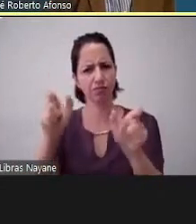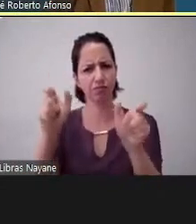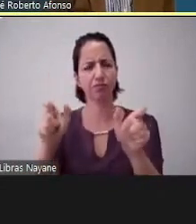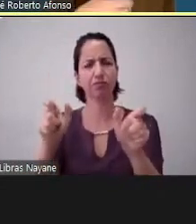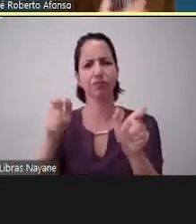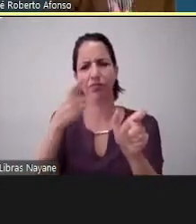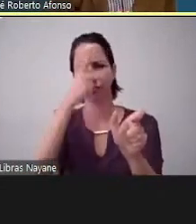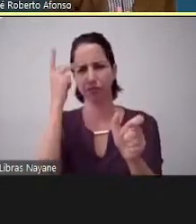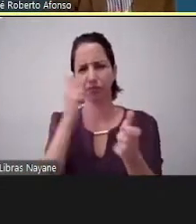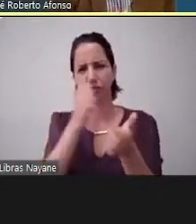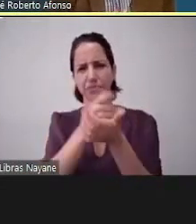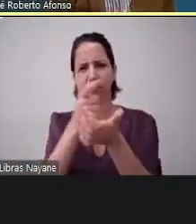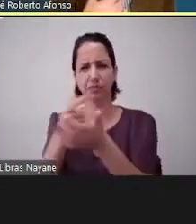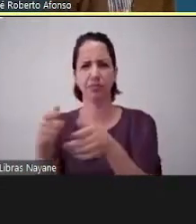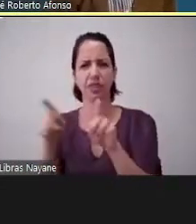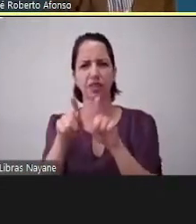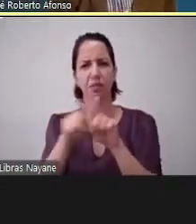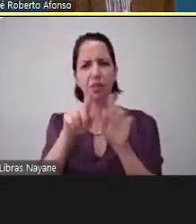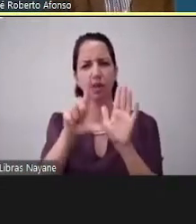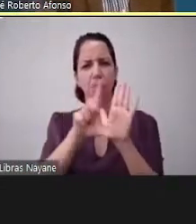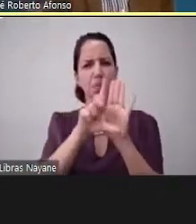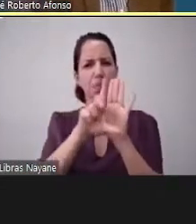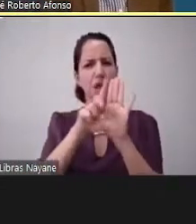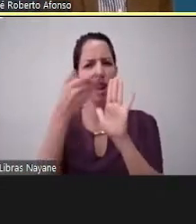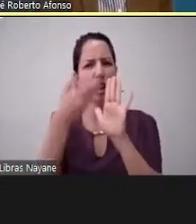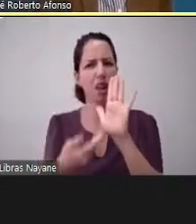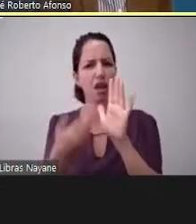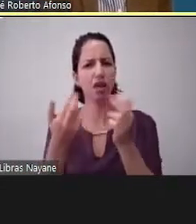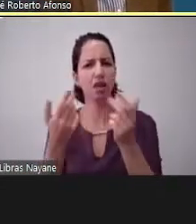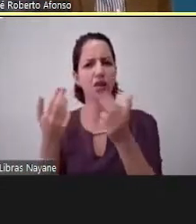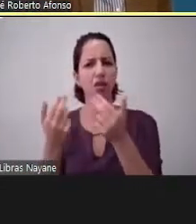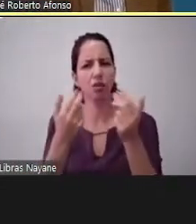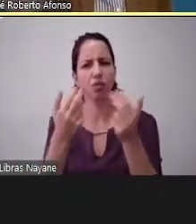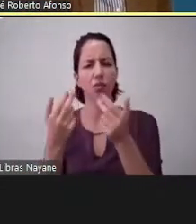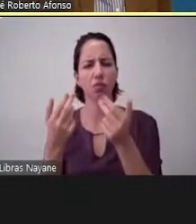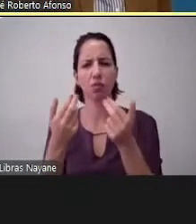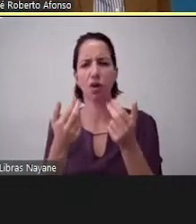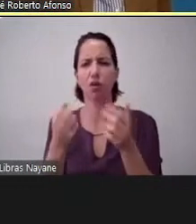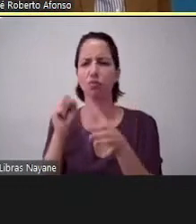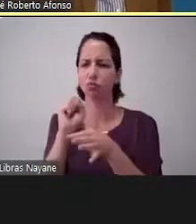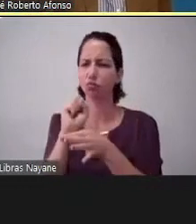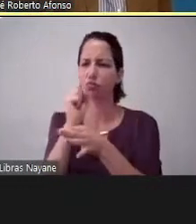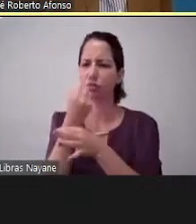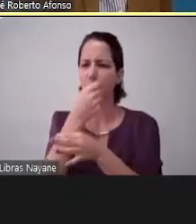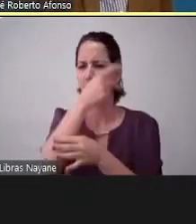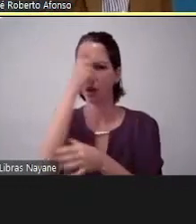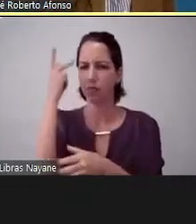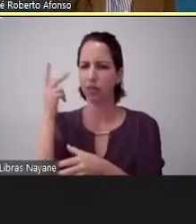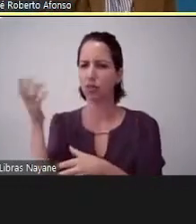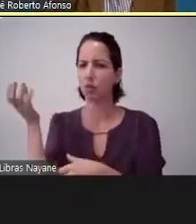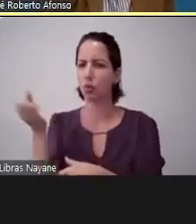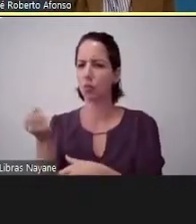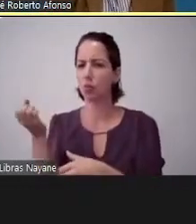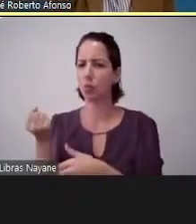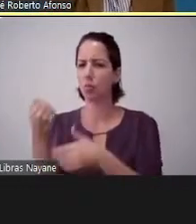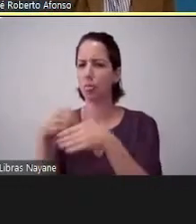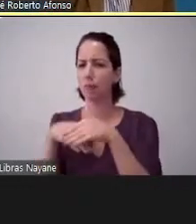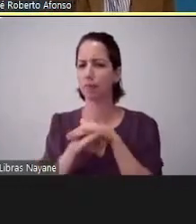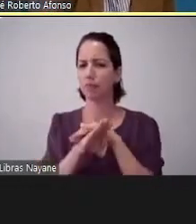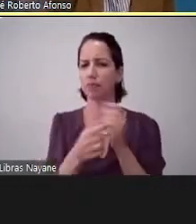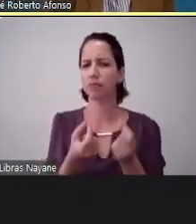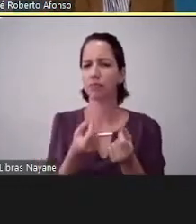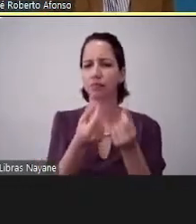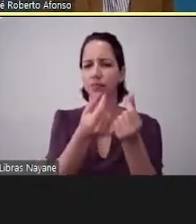of the consumer, on one side, we could have a protection to the one that has been saving more.